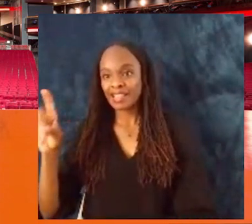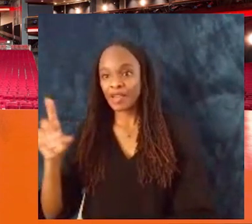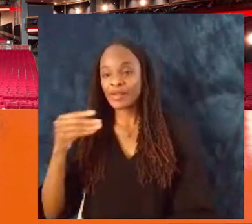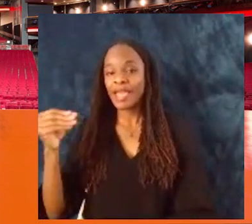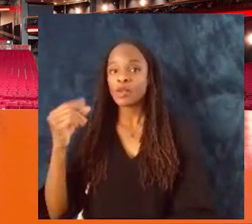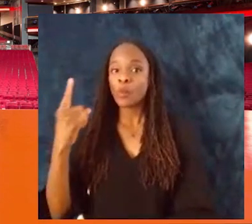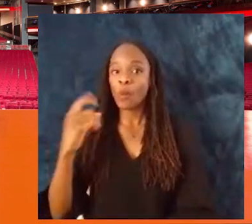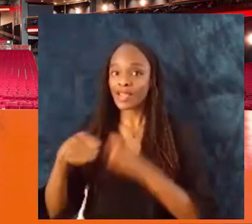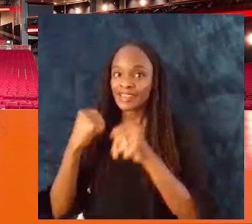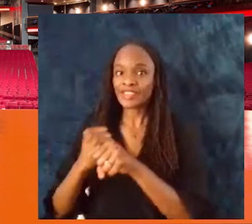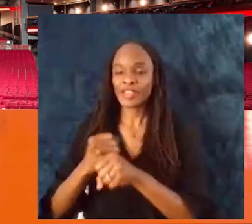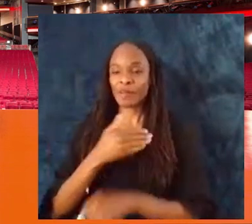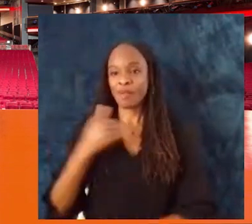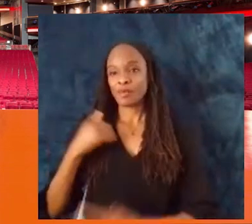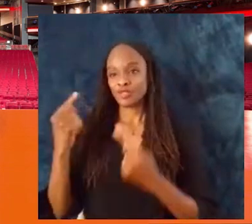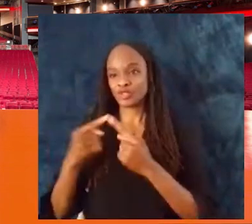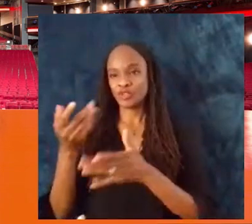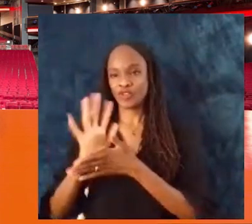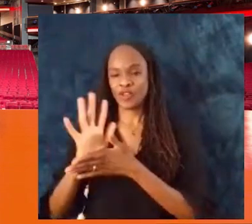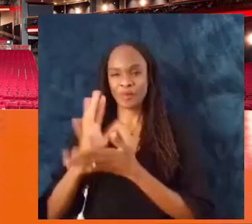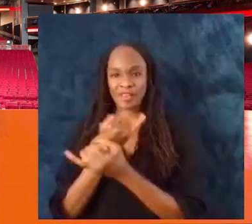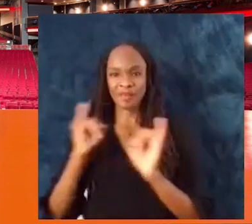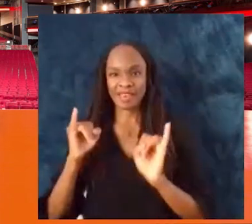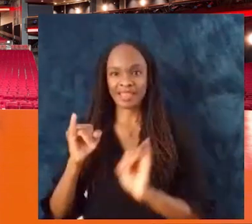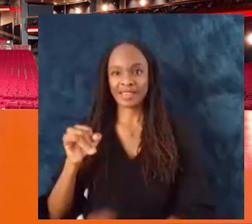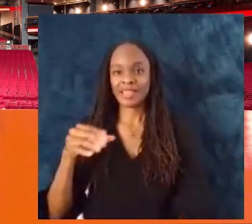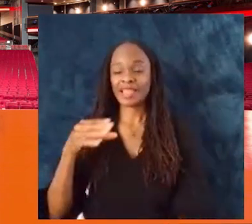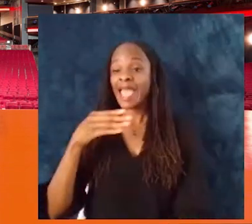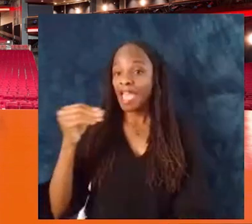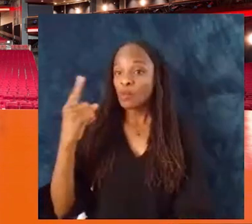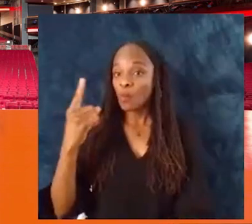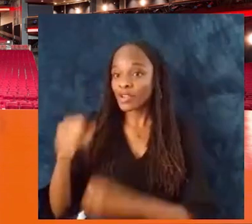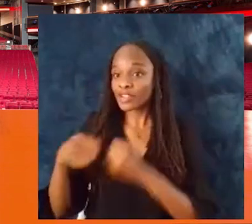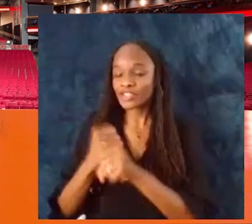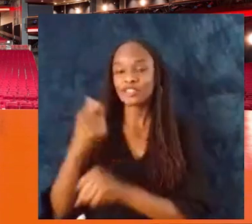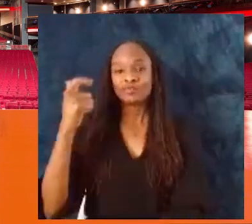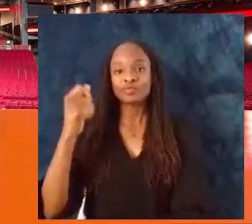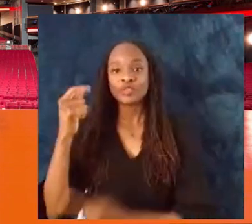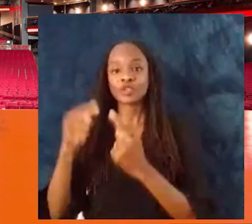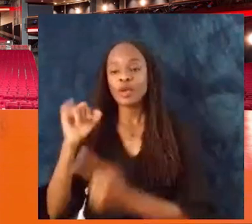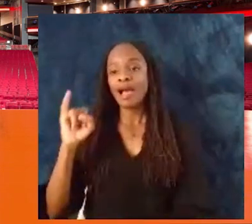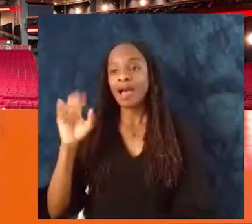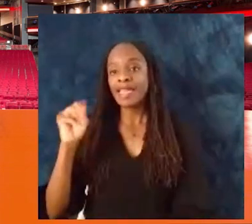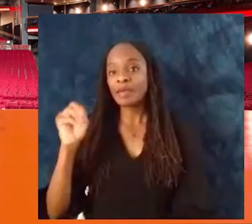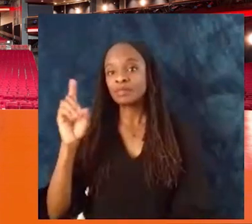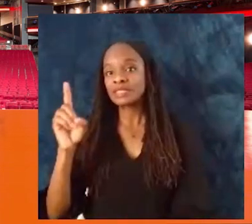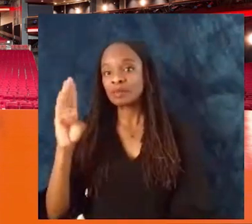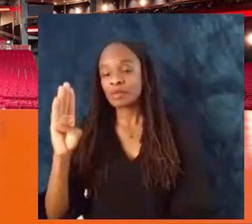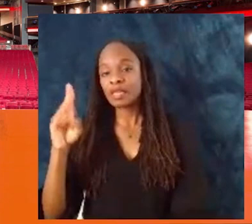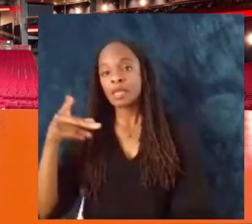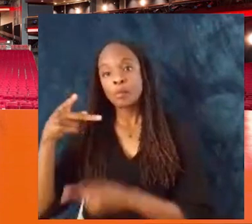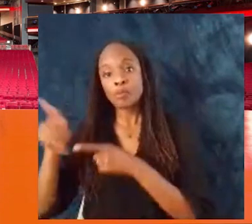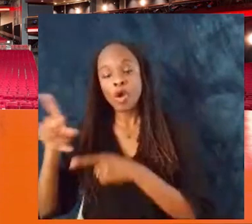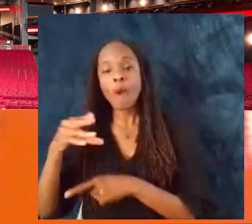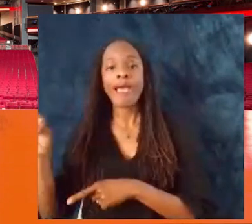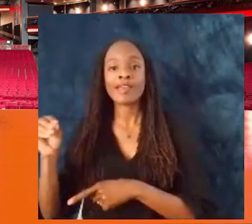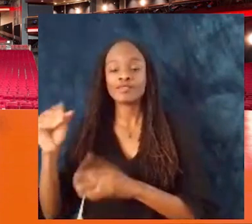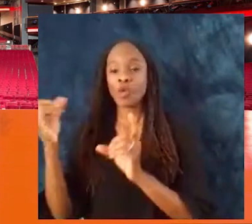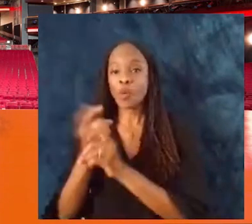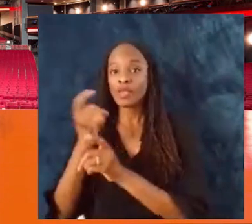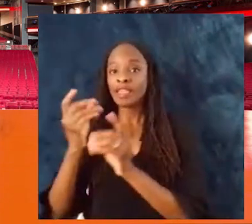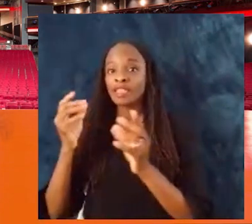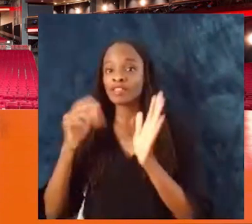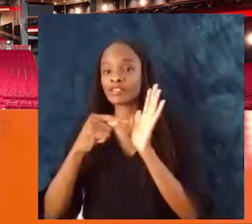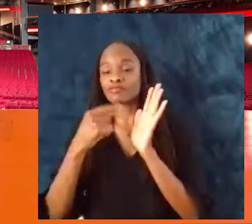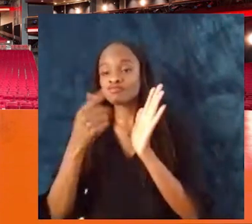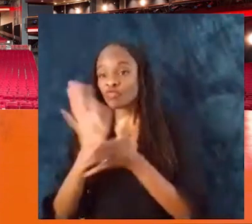Film Independent. And one-year subscriptions to IMDb Pro, and the winning films are going to be featured on the